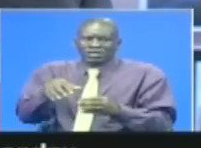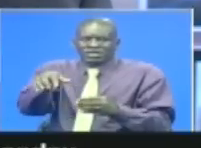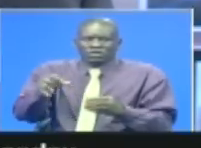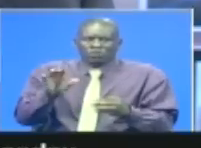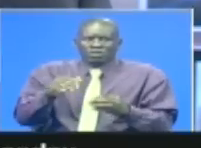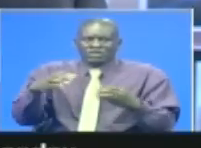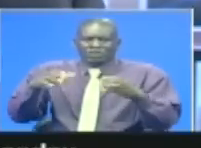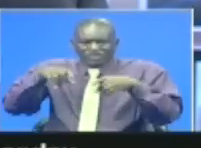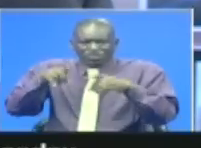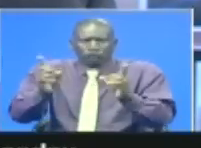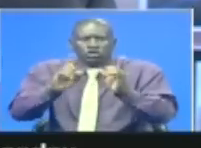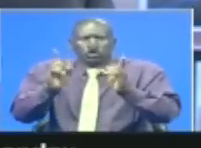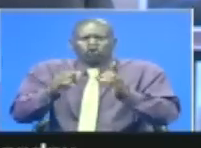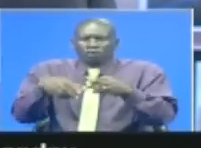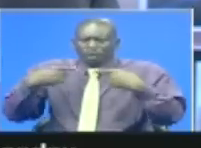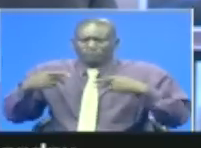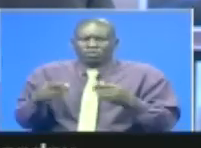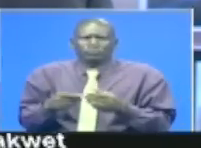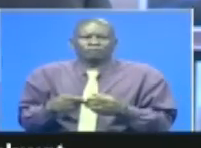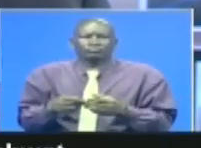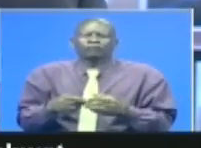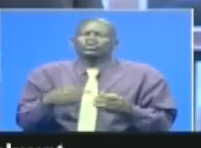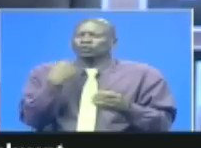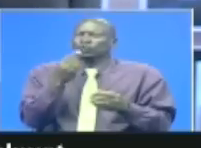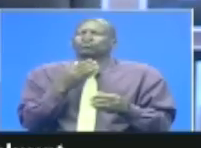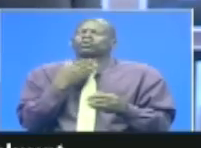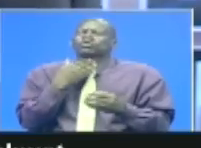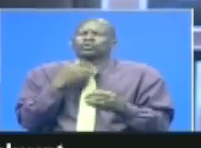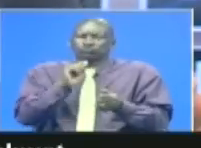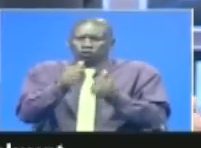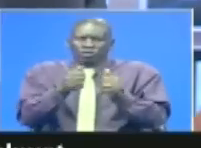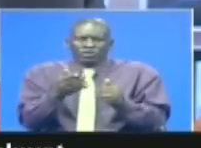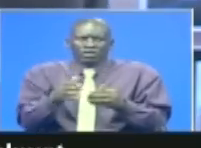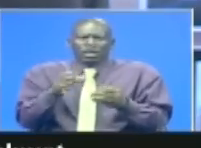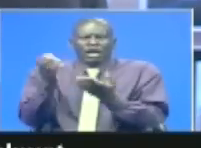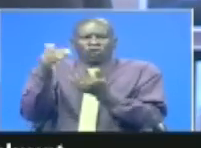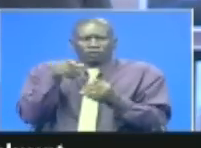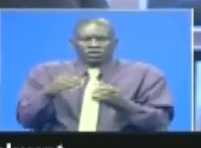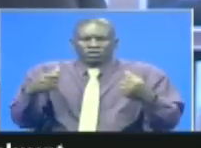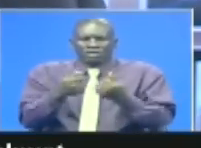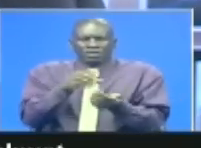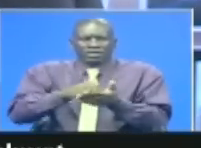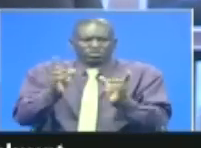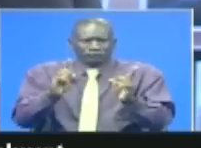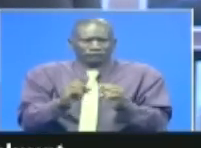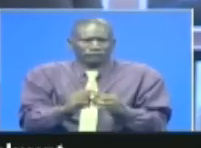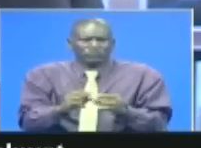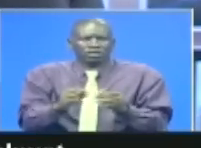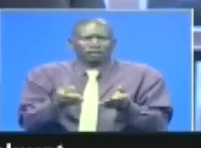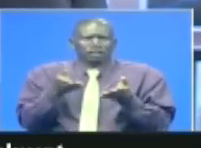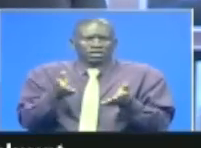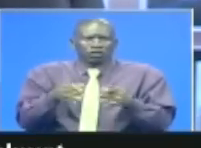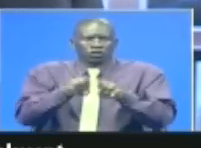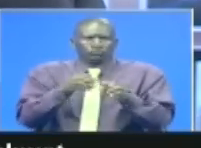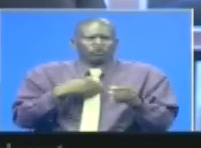party itself, but not by aspiring candidates. So I'm hoping this will not happen again. We also